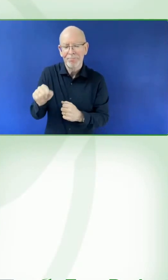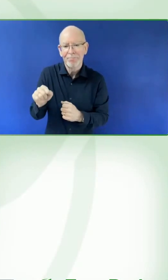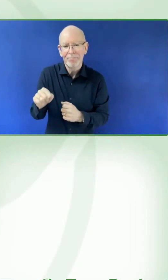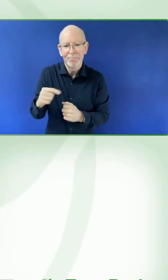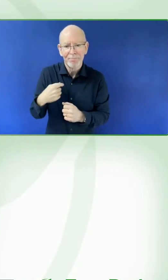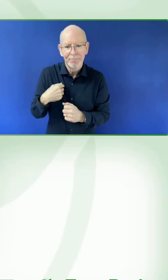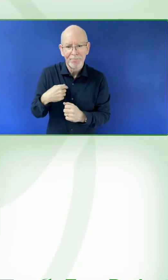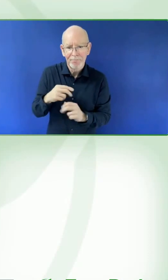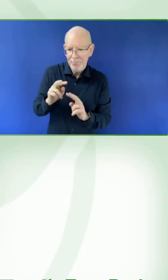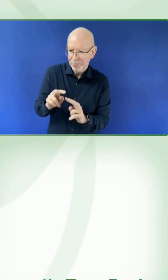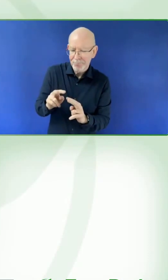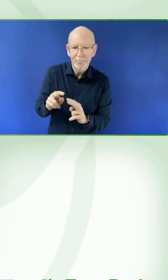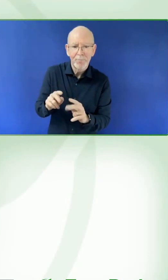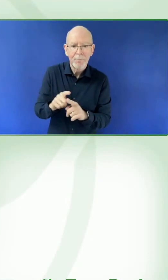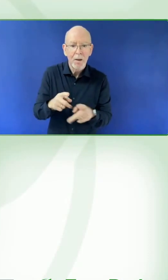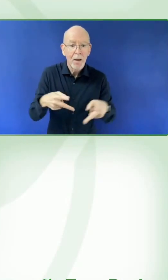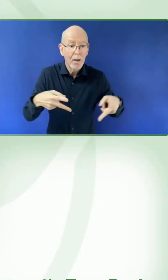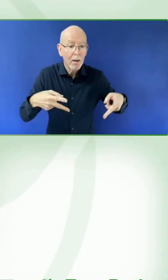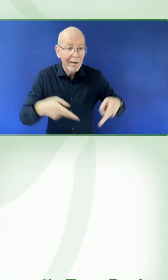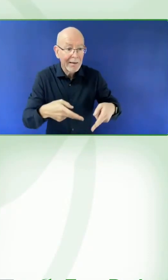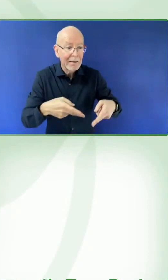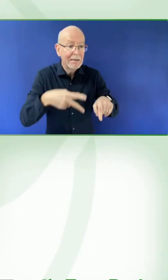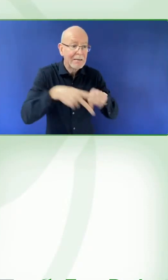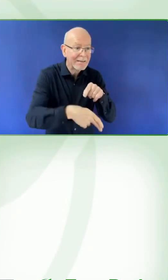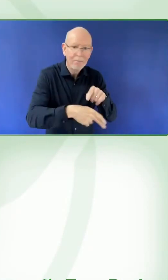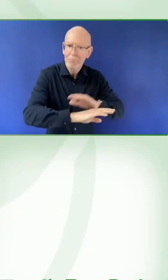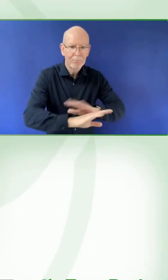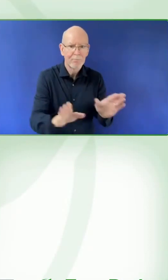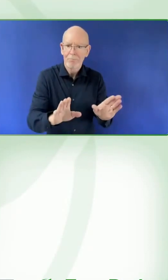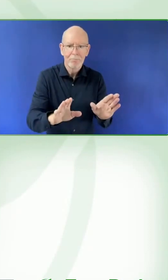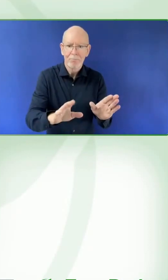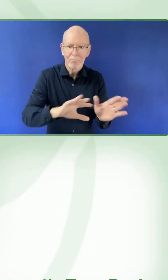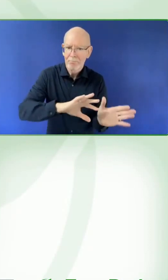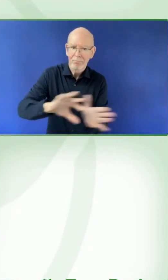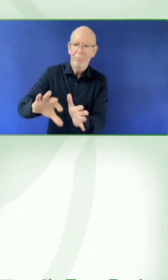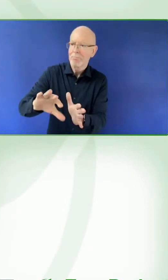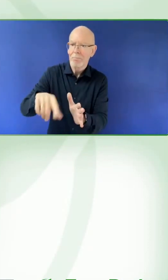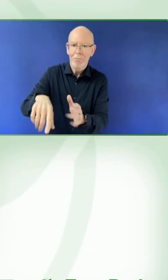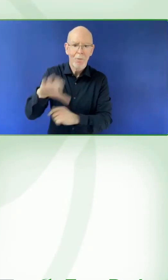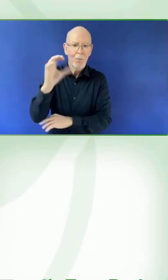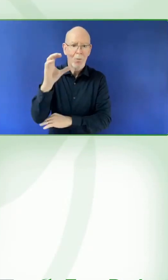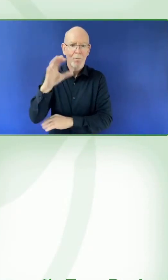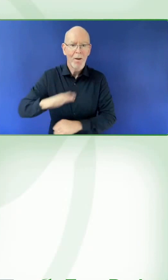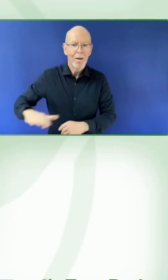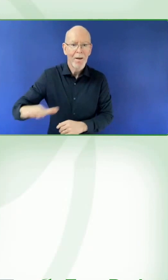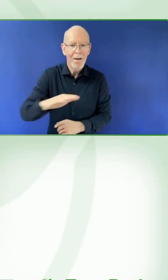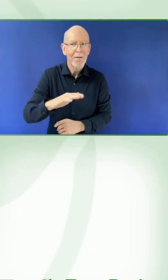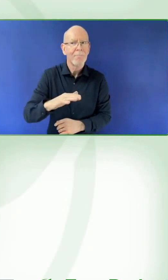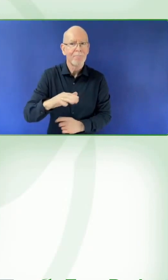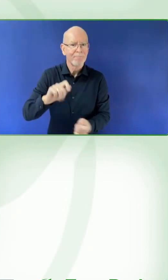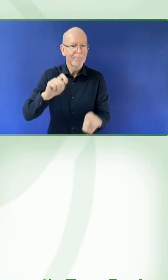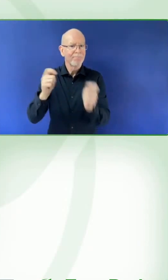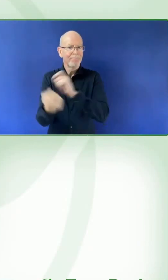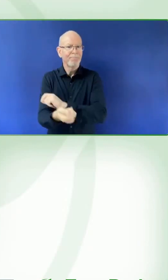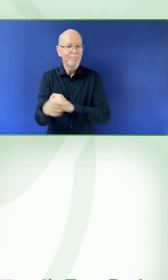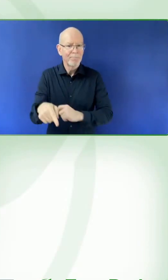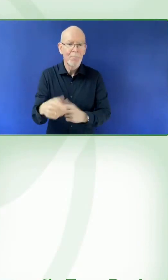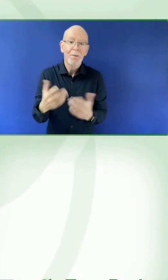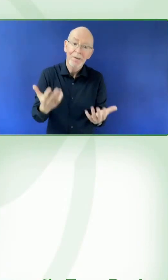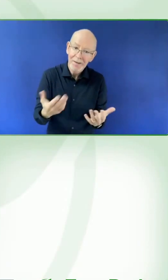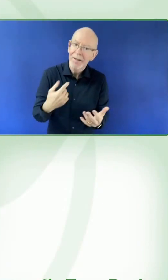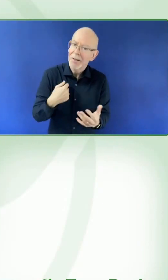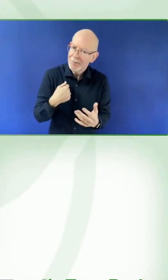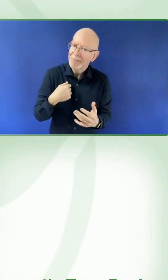change of culture, because this is really a great issue that we have. But